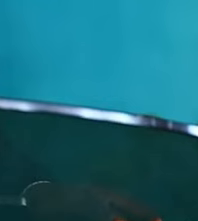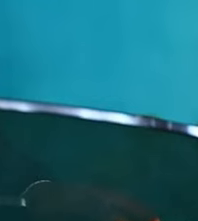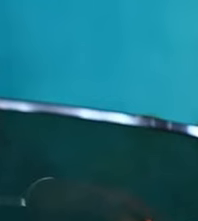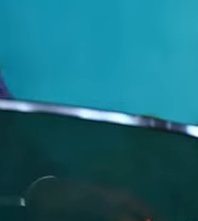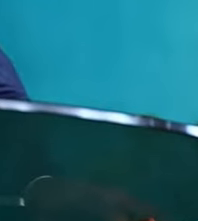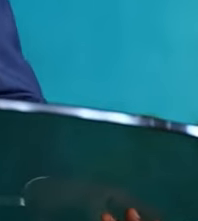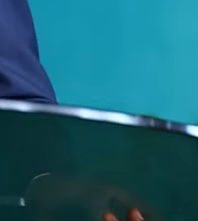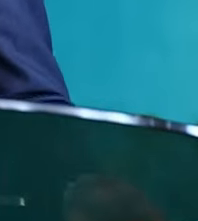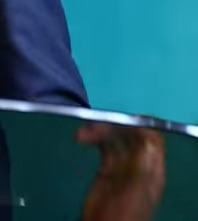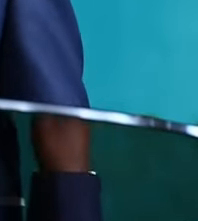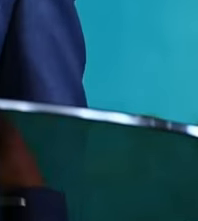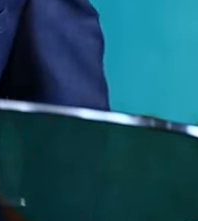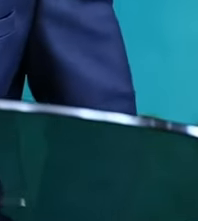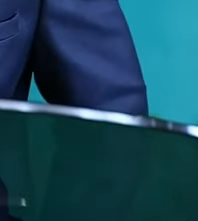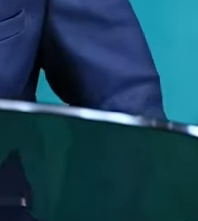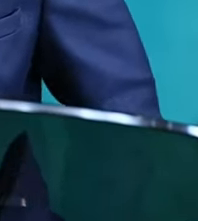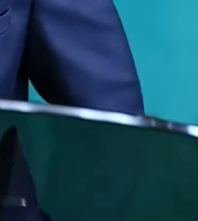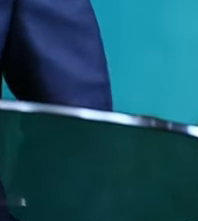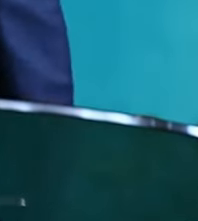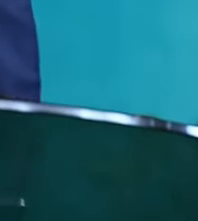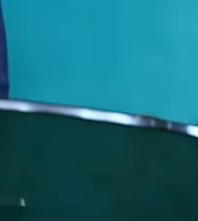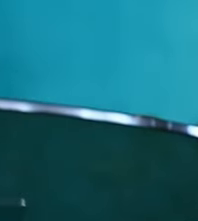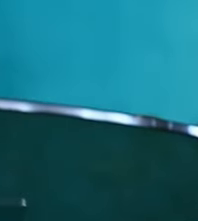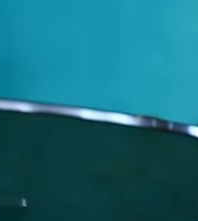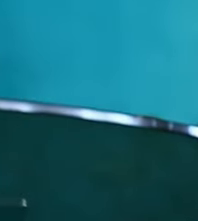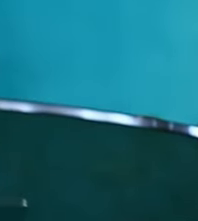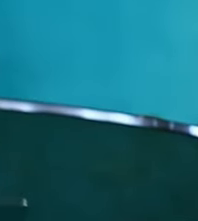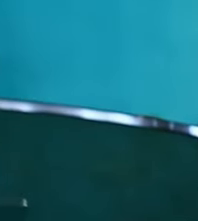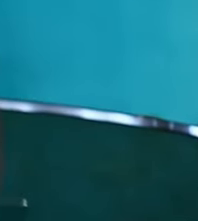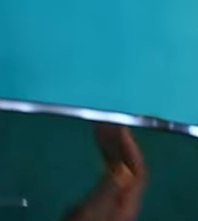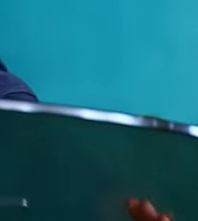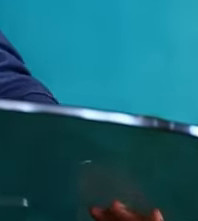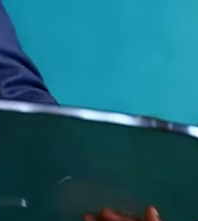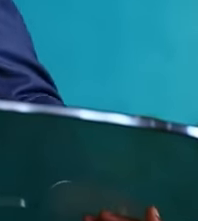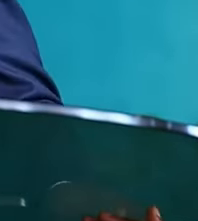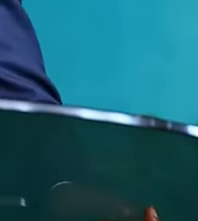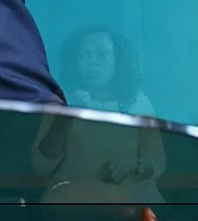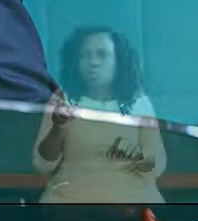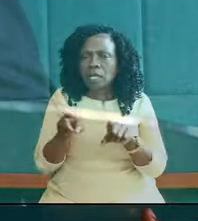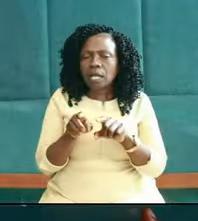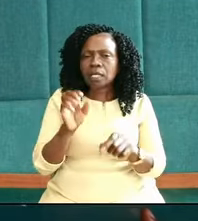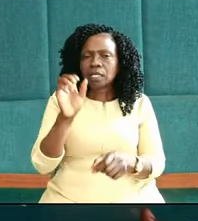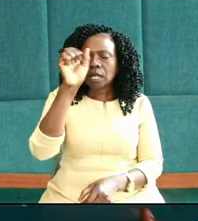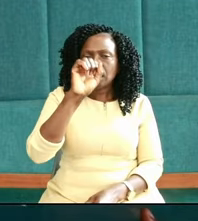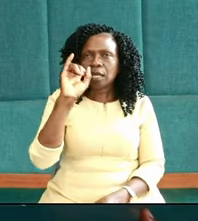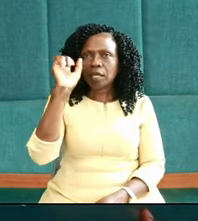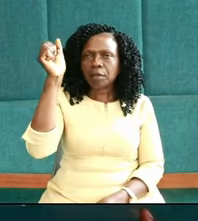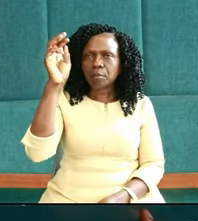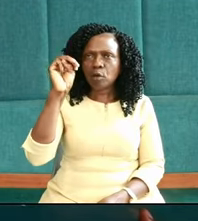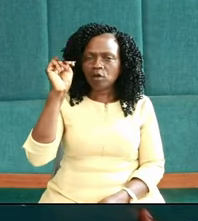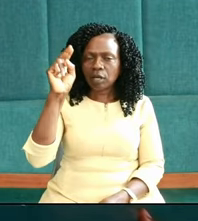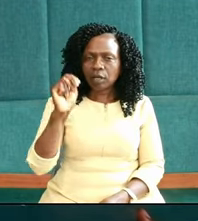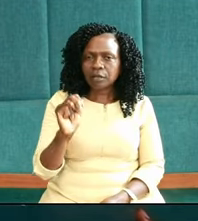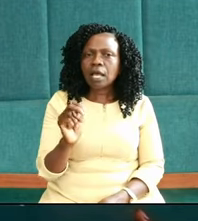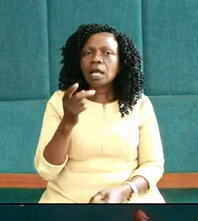Peter's brother. He first found his own brother Simon and said to him,